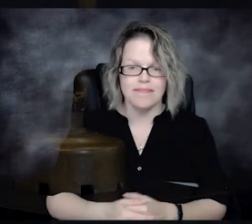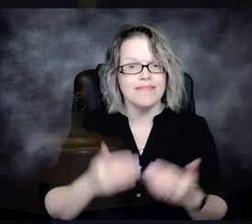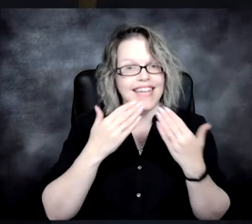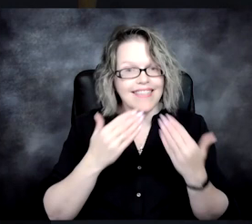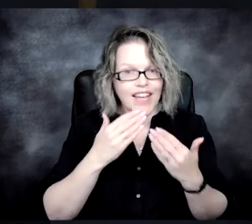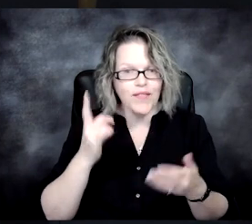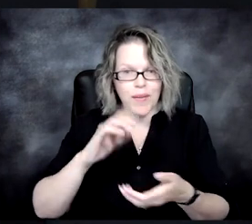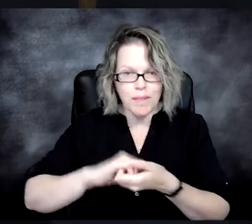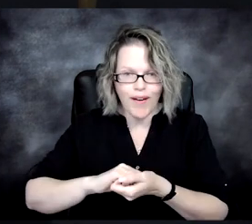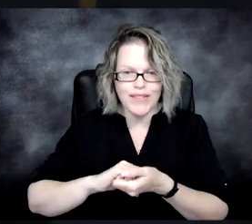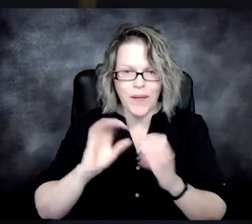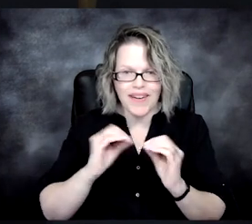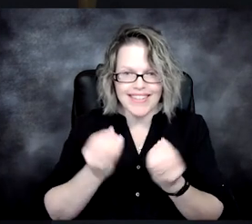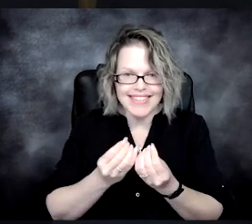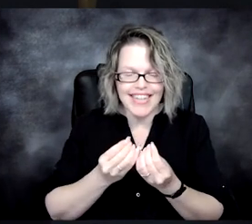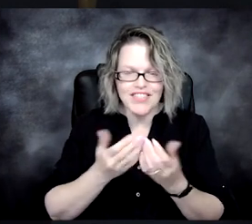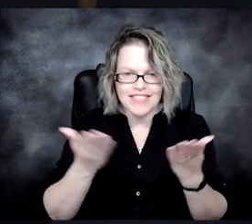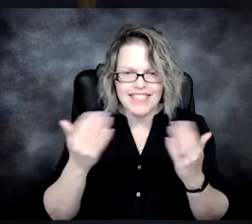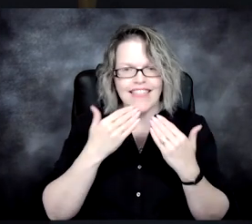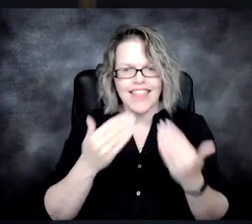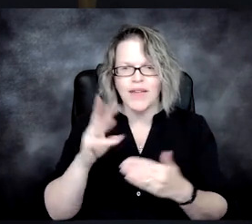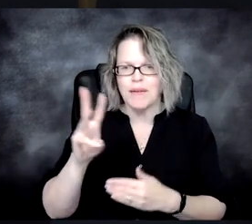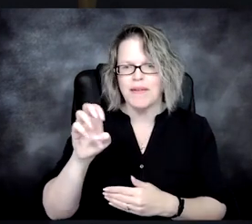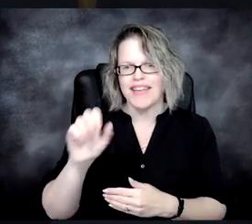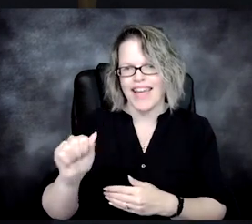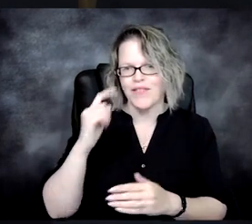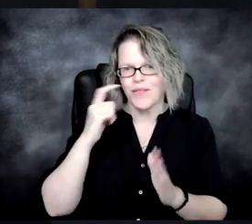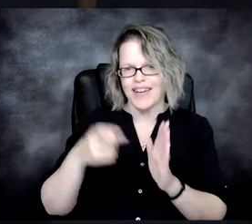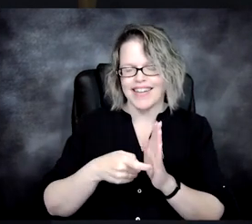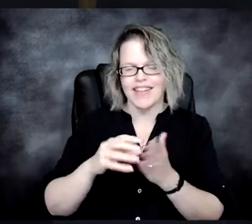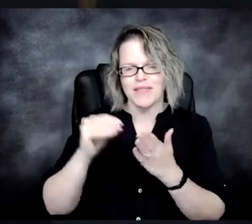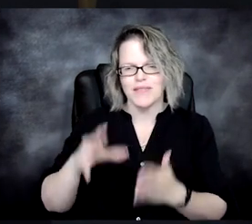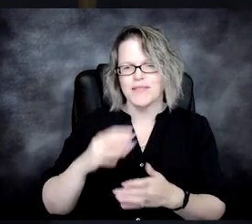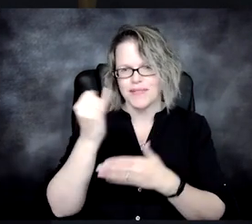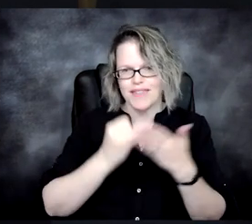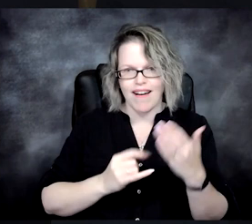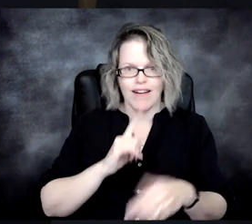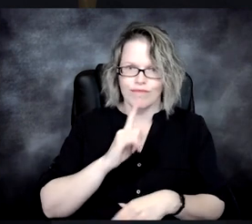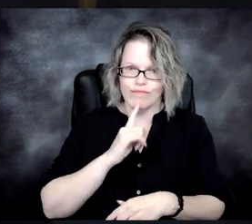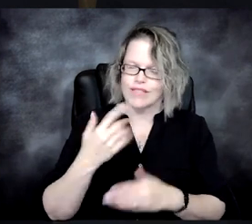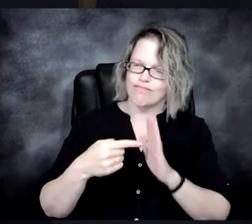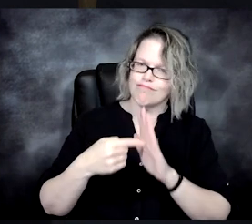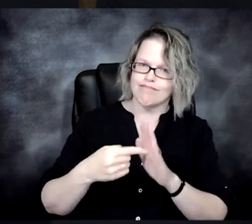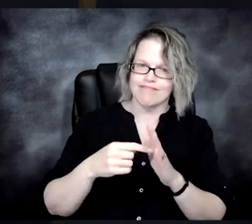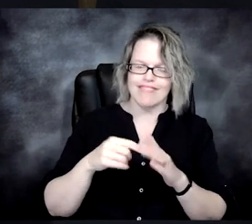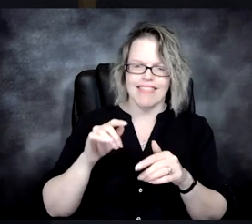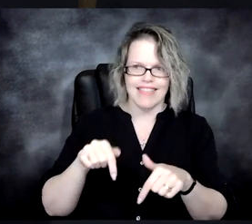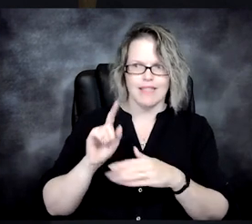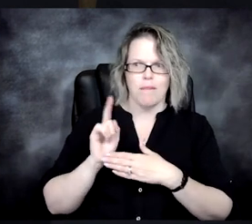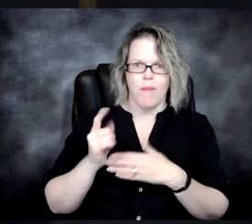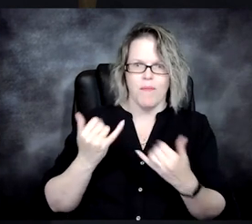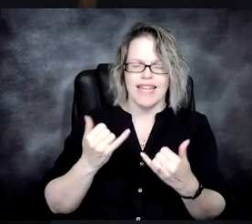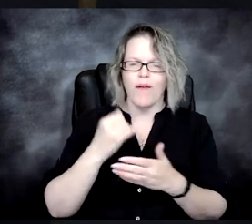Thank you to our partner organizations, and again, thank you WEA for recognition of student art that really demonstrates the moment we are in.